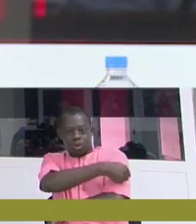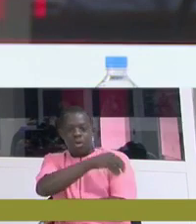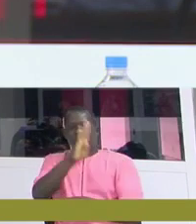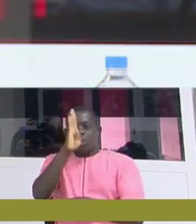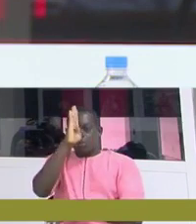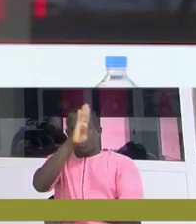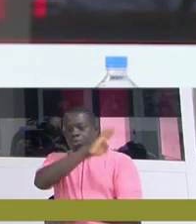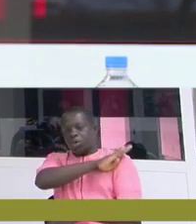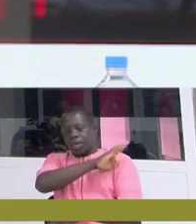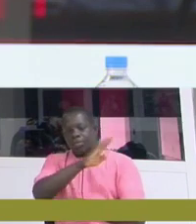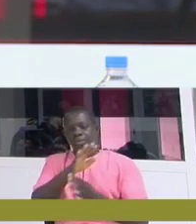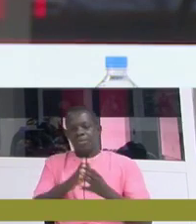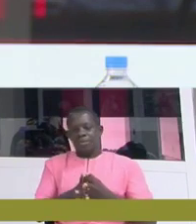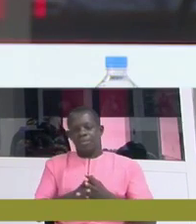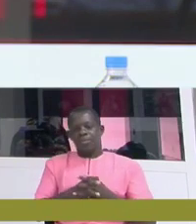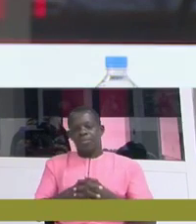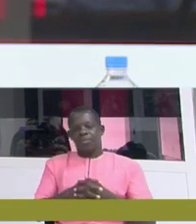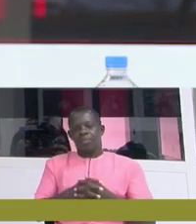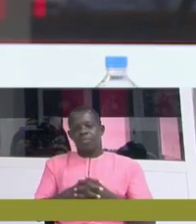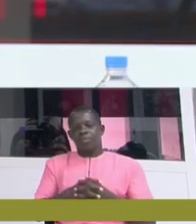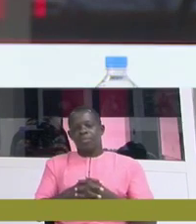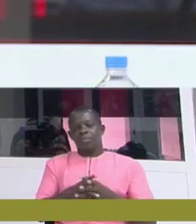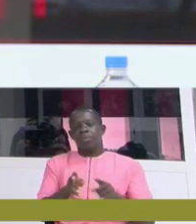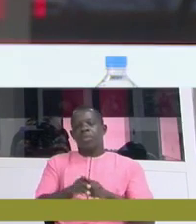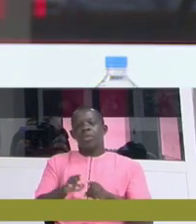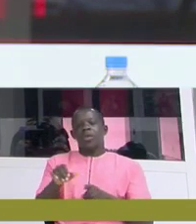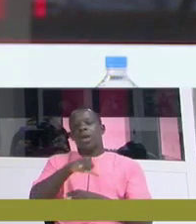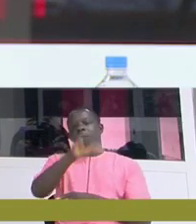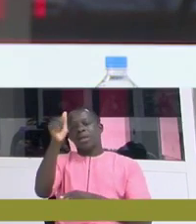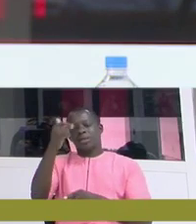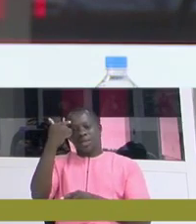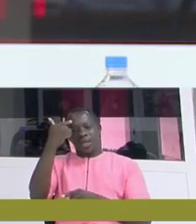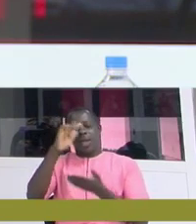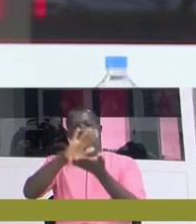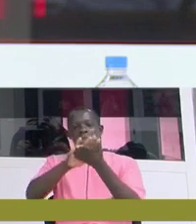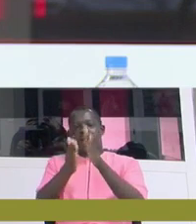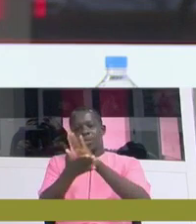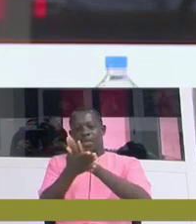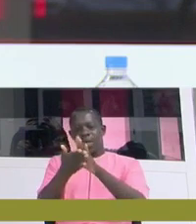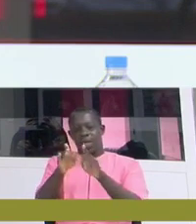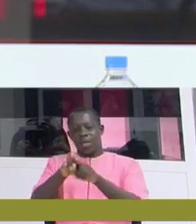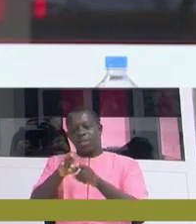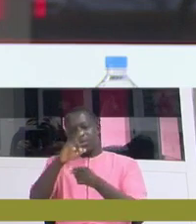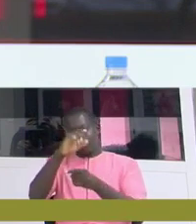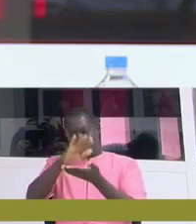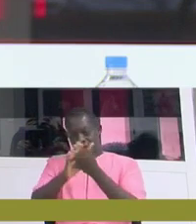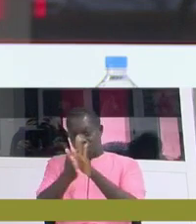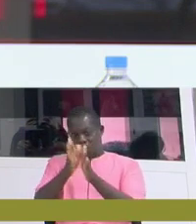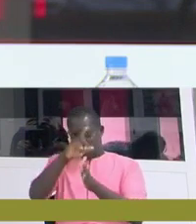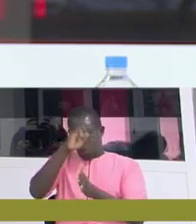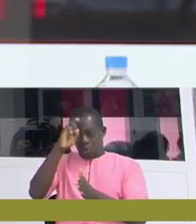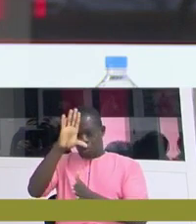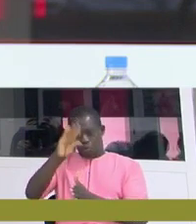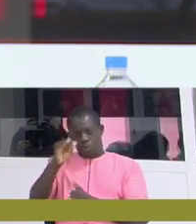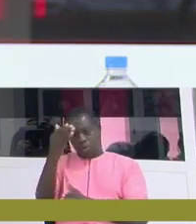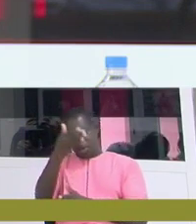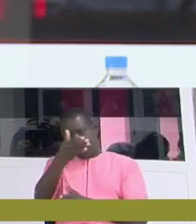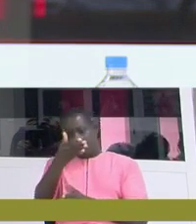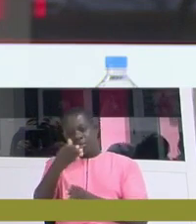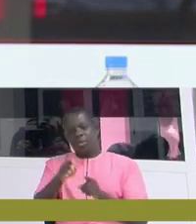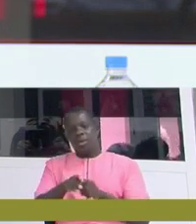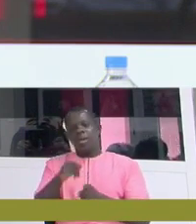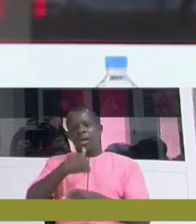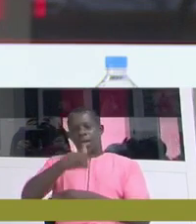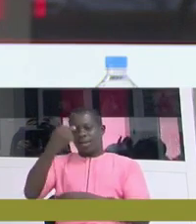what Marcel Labdokuo. It's the market. Now, about the job we did at this market. I'm renting Ndongombu la